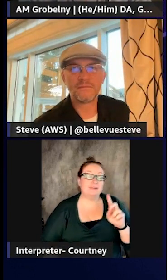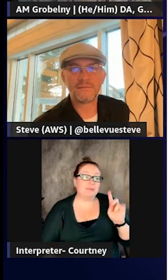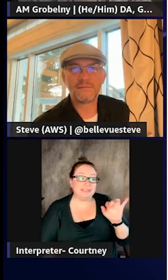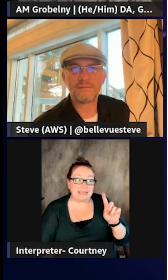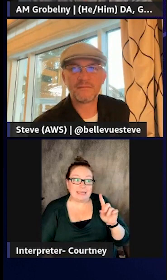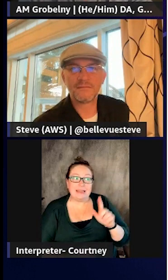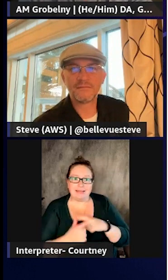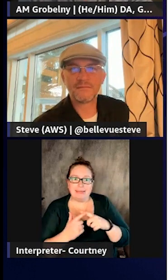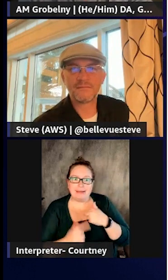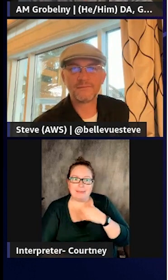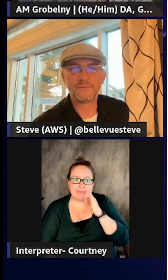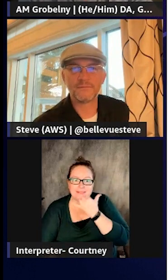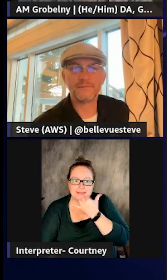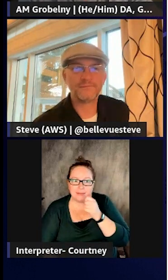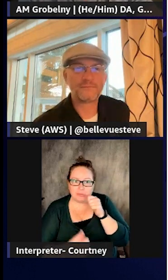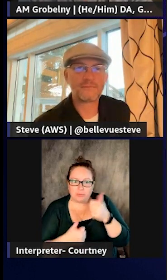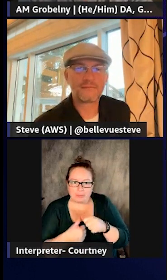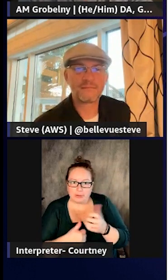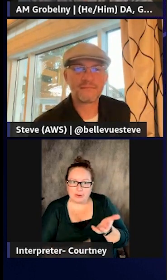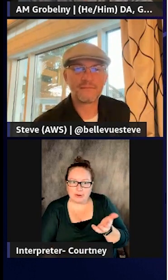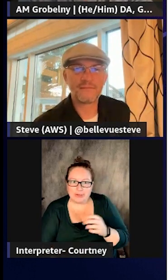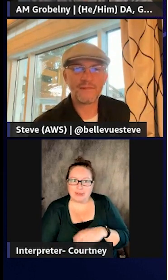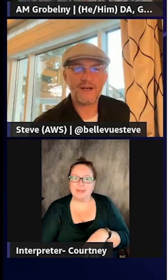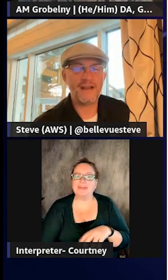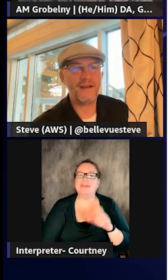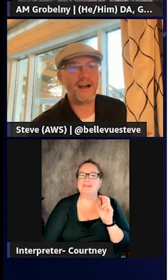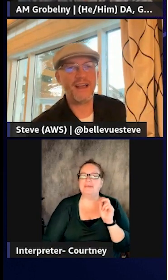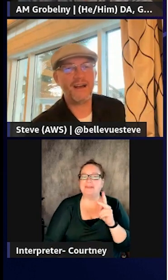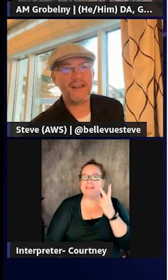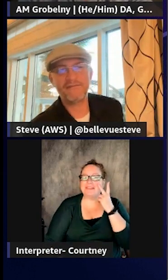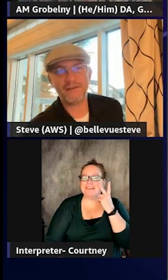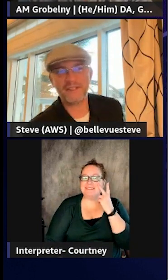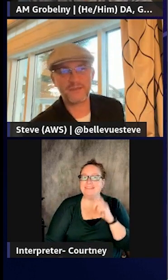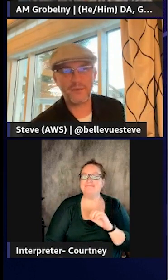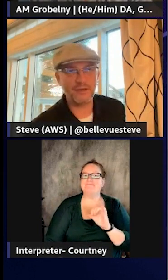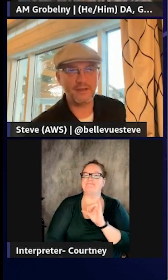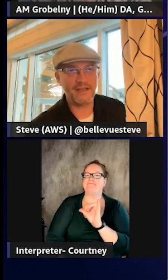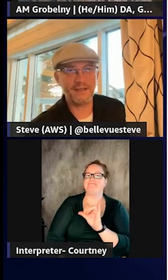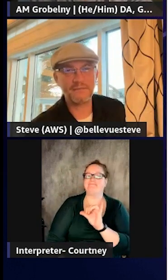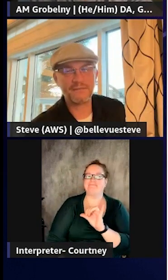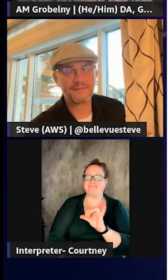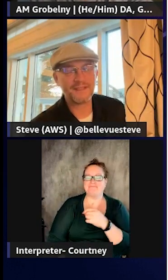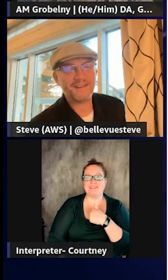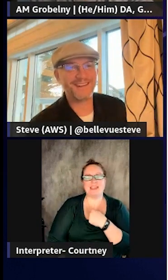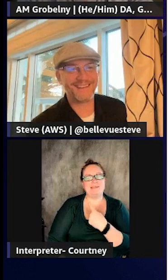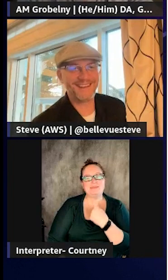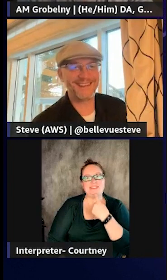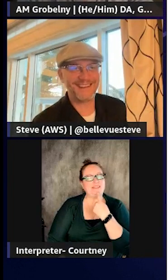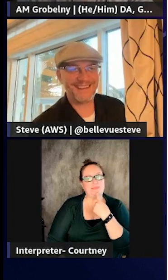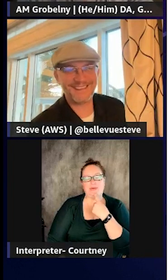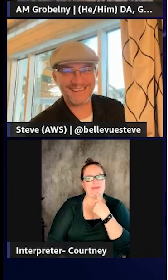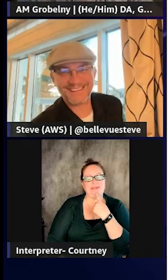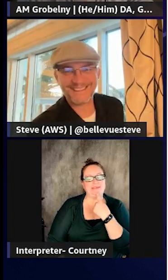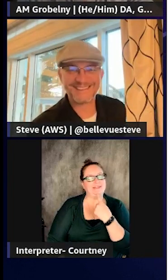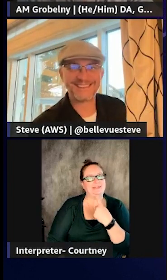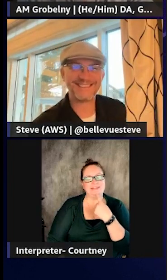remember? Mm. So let's see. I am very disappointed, AM.